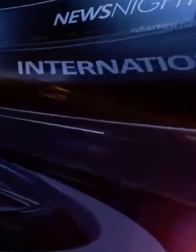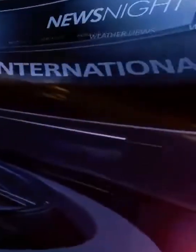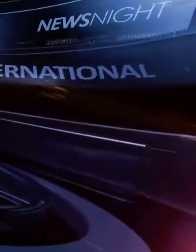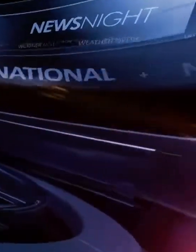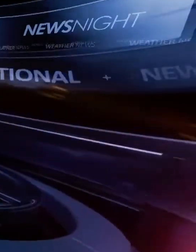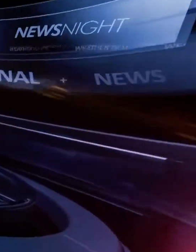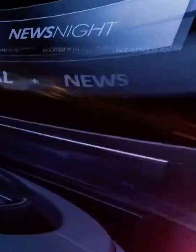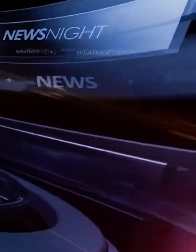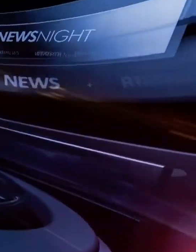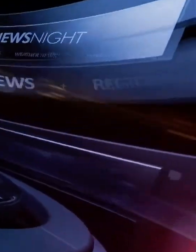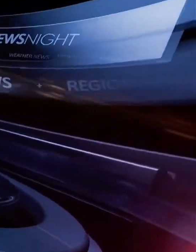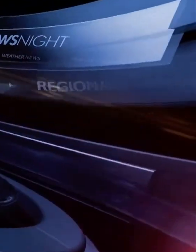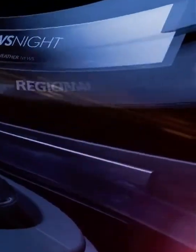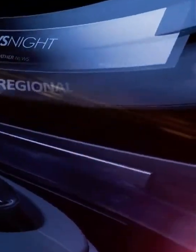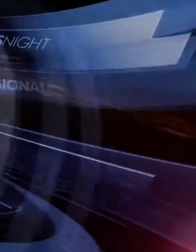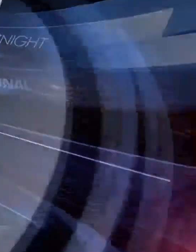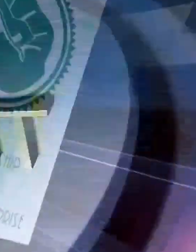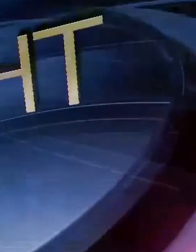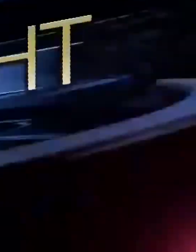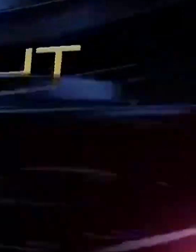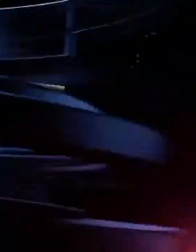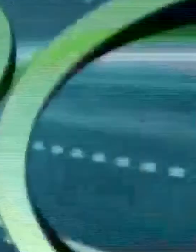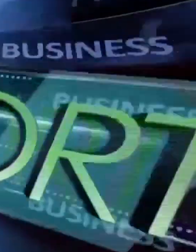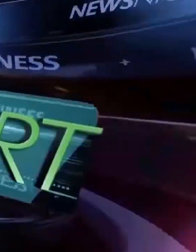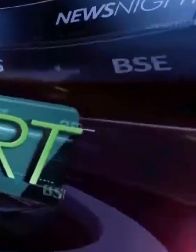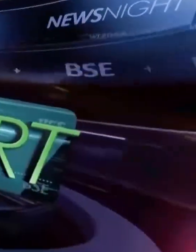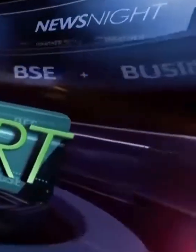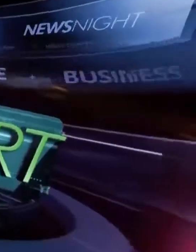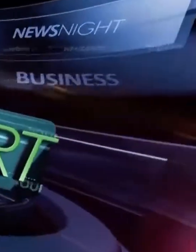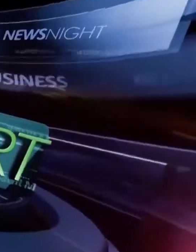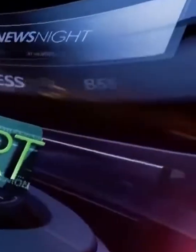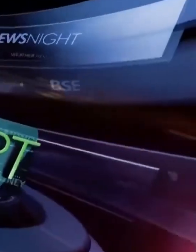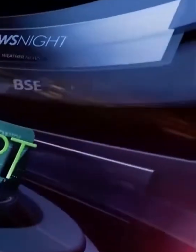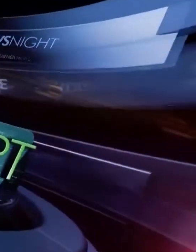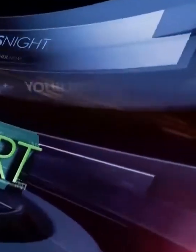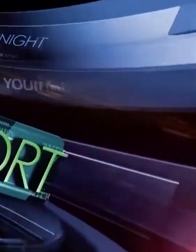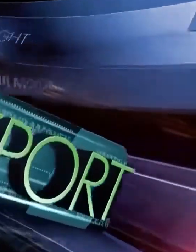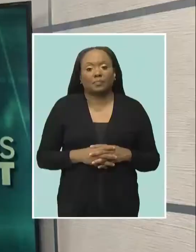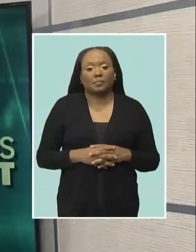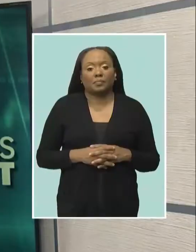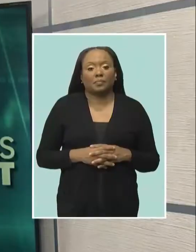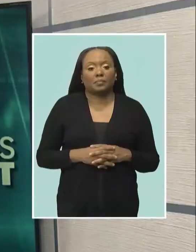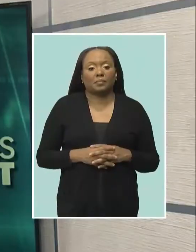young entrepreneurs from idea to enterprise.